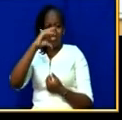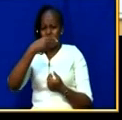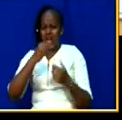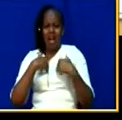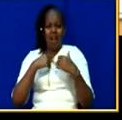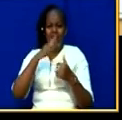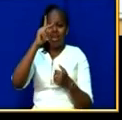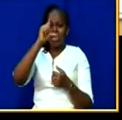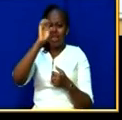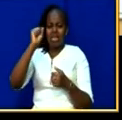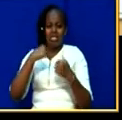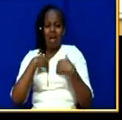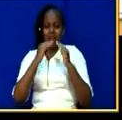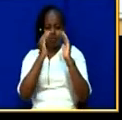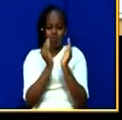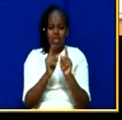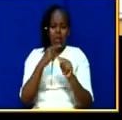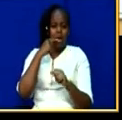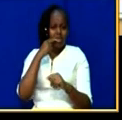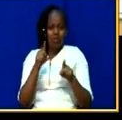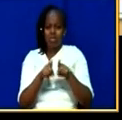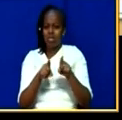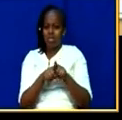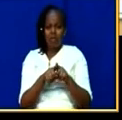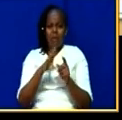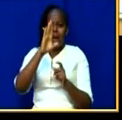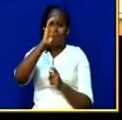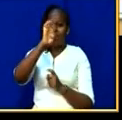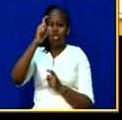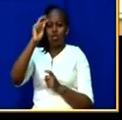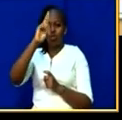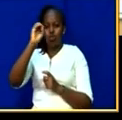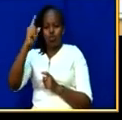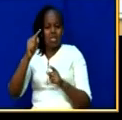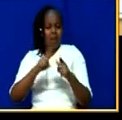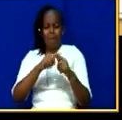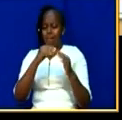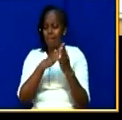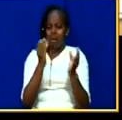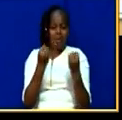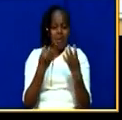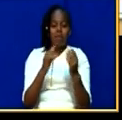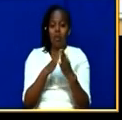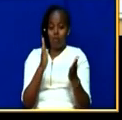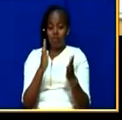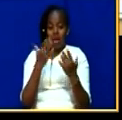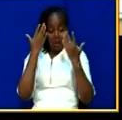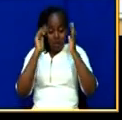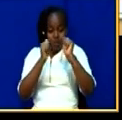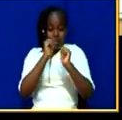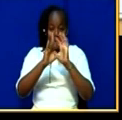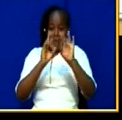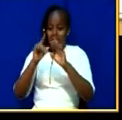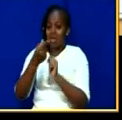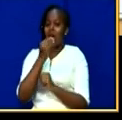the cabbages, the carrots, as Samia say, the beetroot, Yeah. the cauliflower, and many others. Yes. I don't know which ones you've picked back